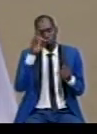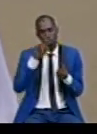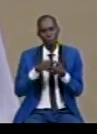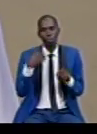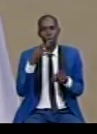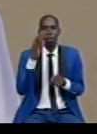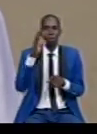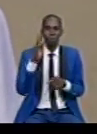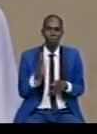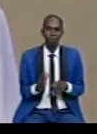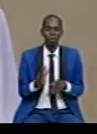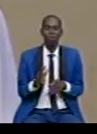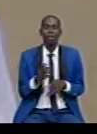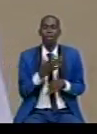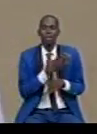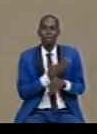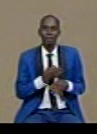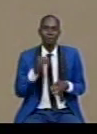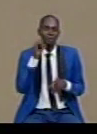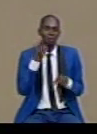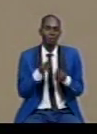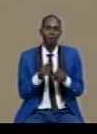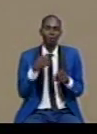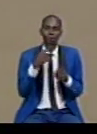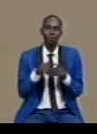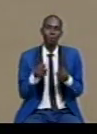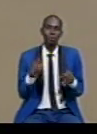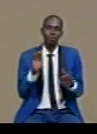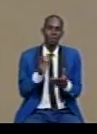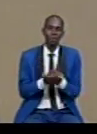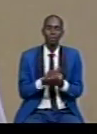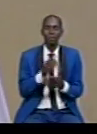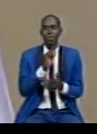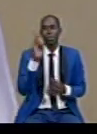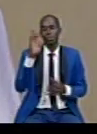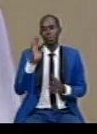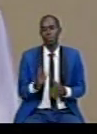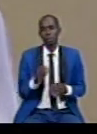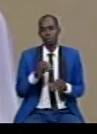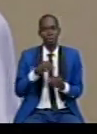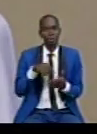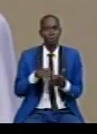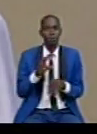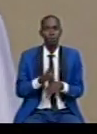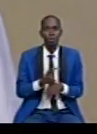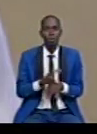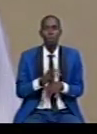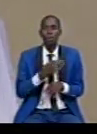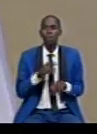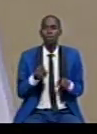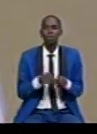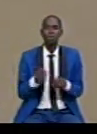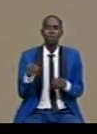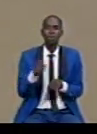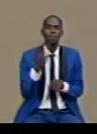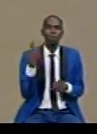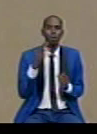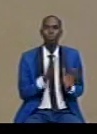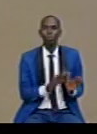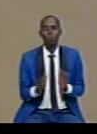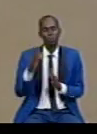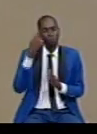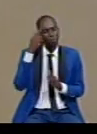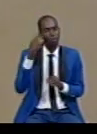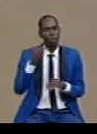also married to a pastor's wife. As a result of this, it's like the enemy said, we are waiting for the time when they are going to bury